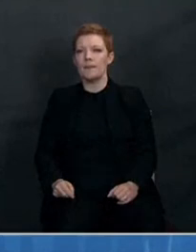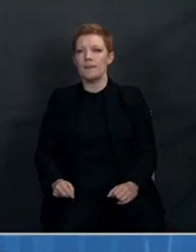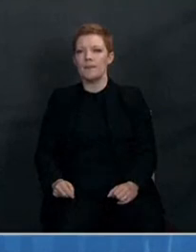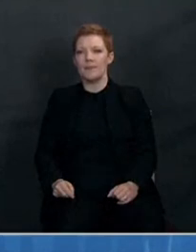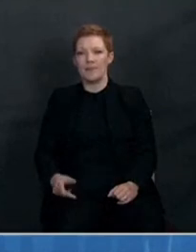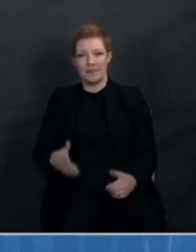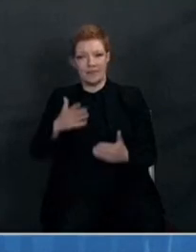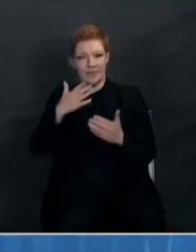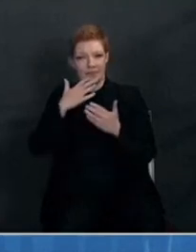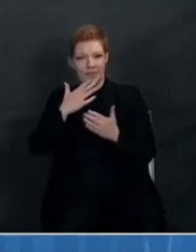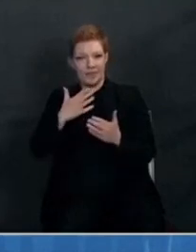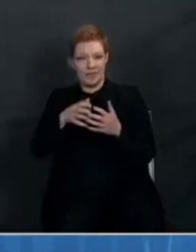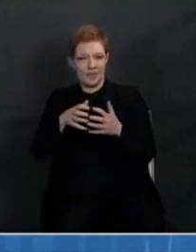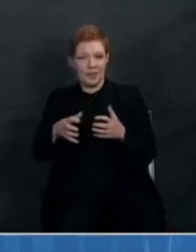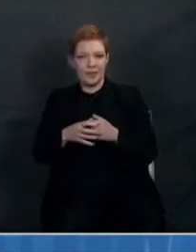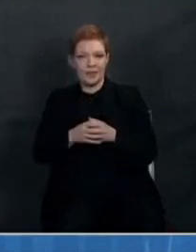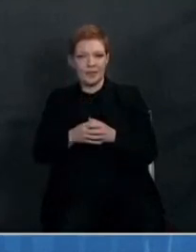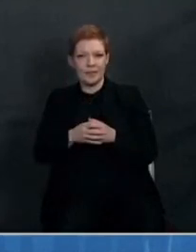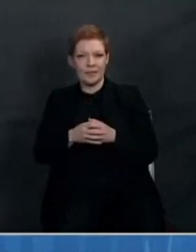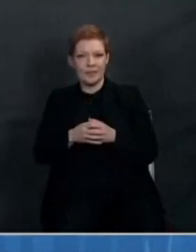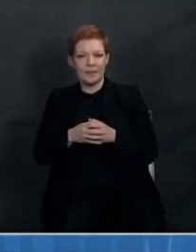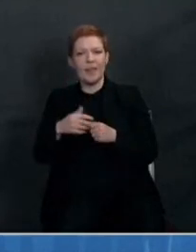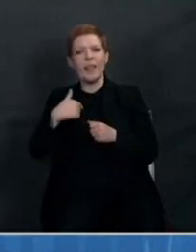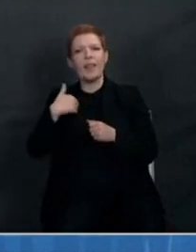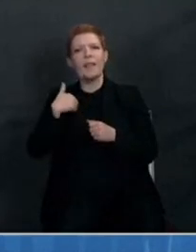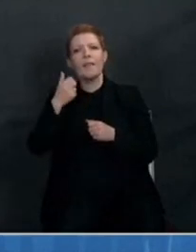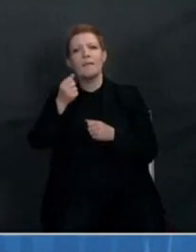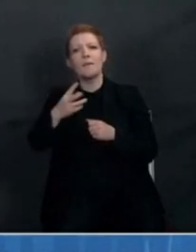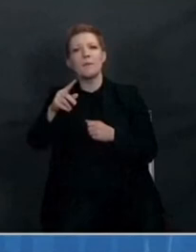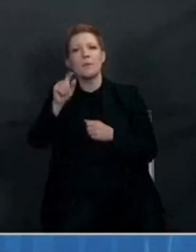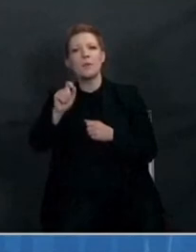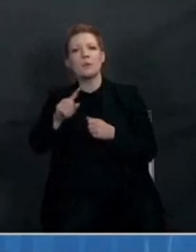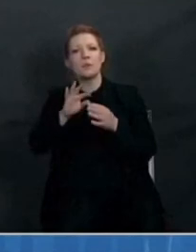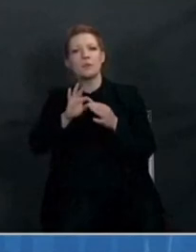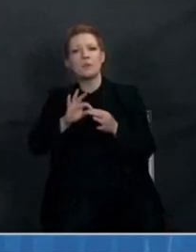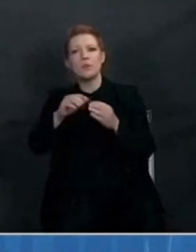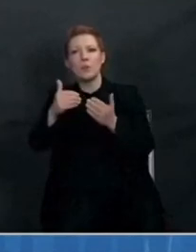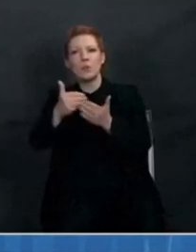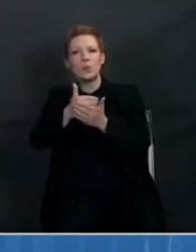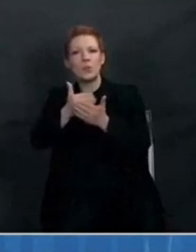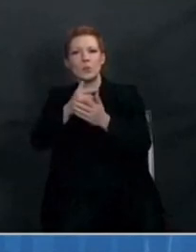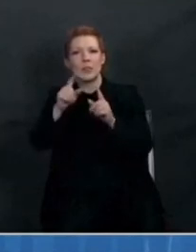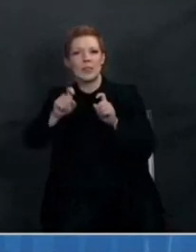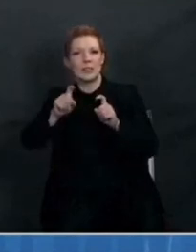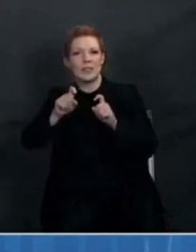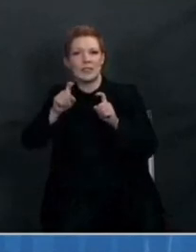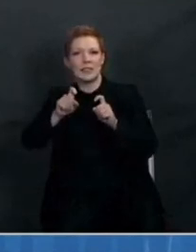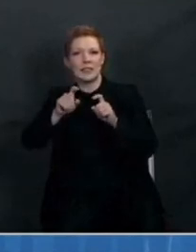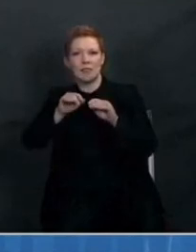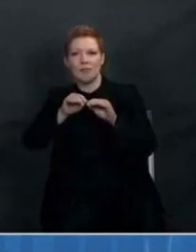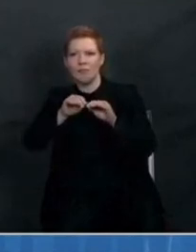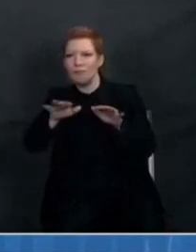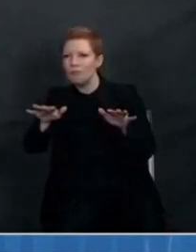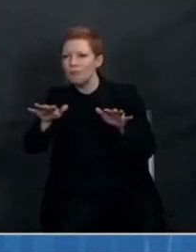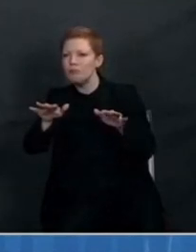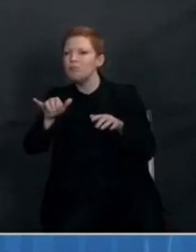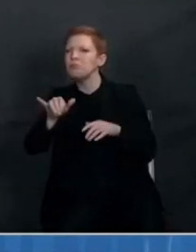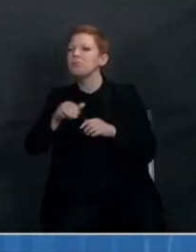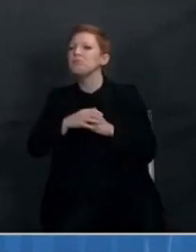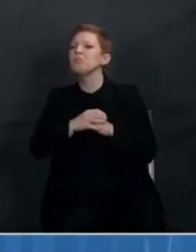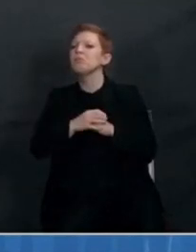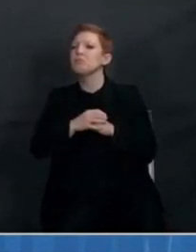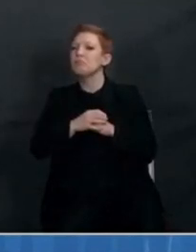Thank you very much. So I have a few questions about this new test that is being pushed out